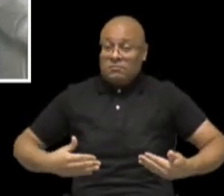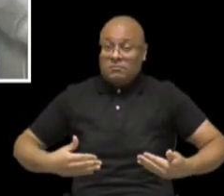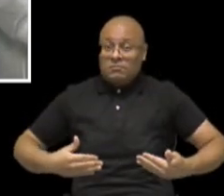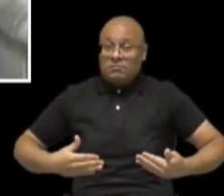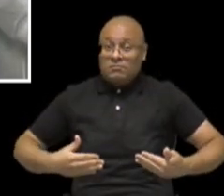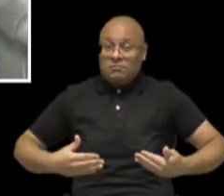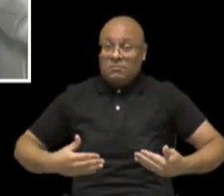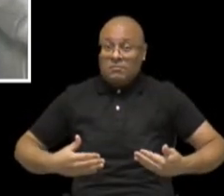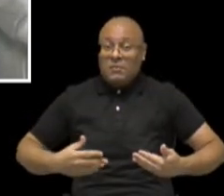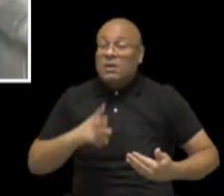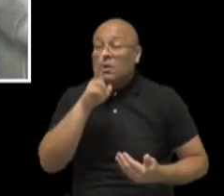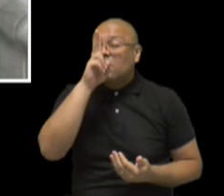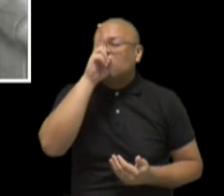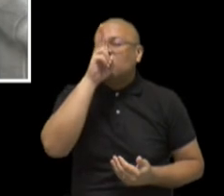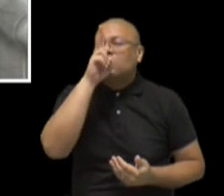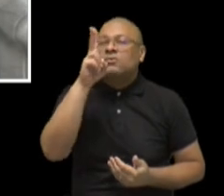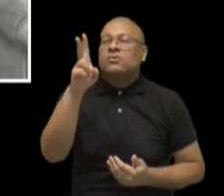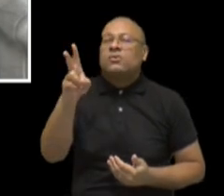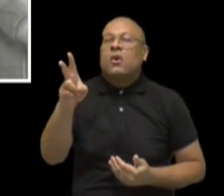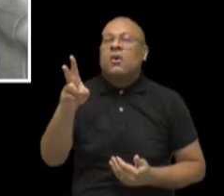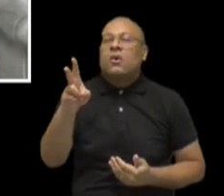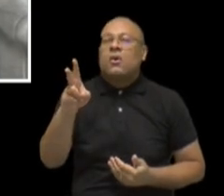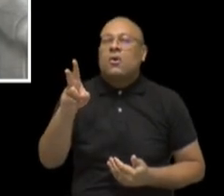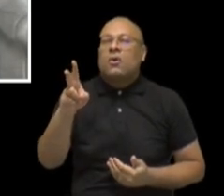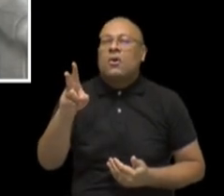a strong